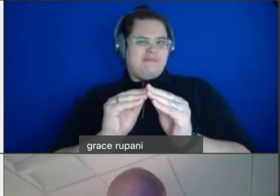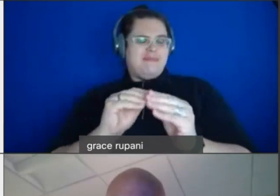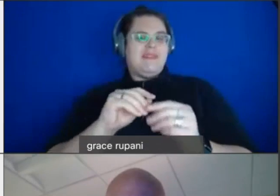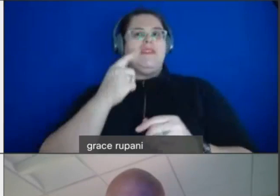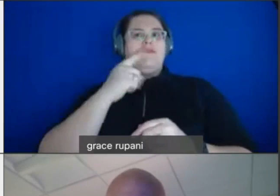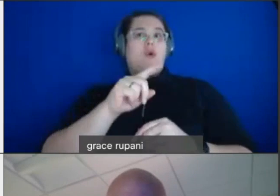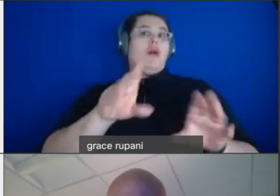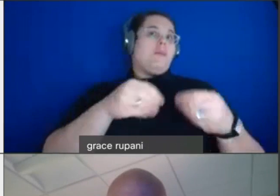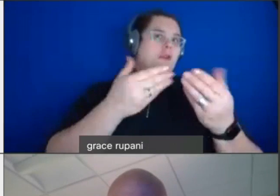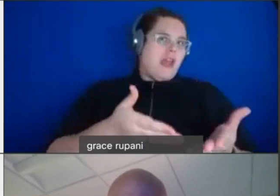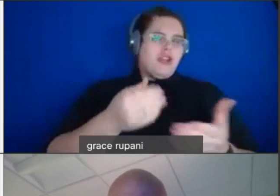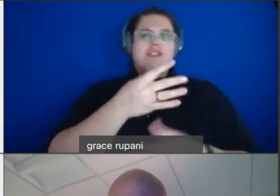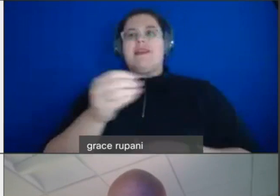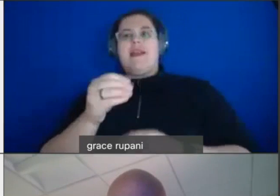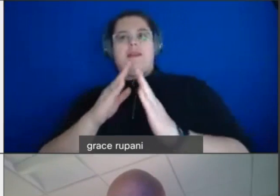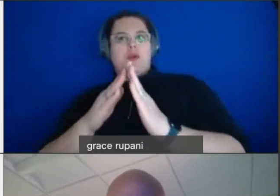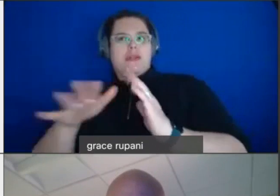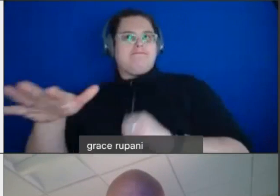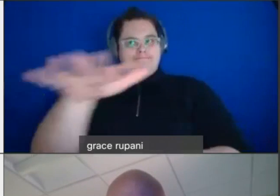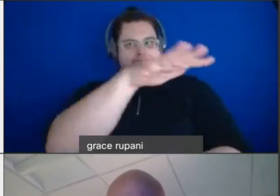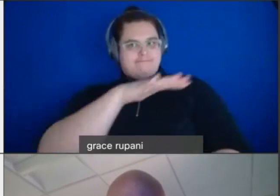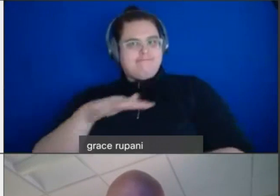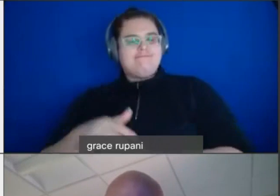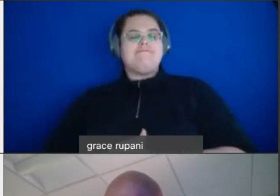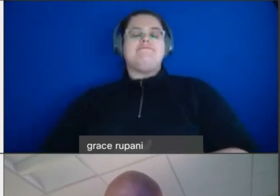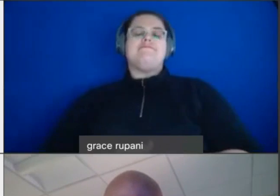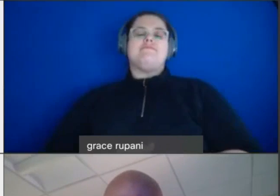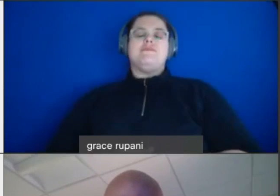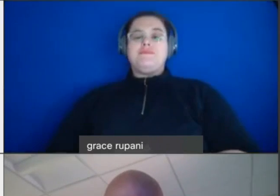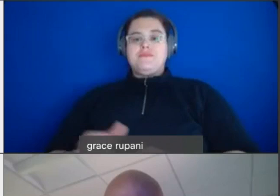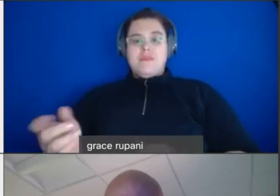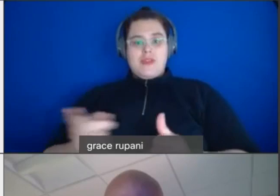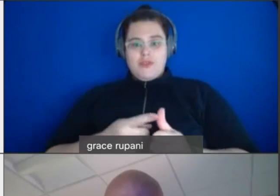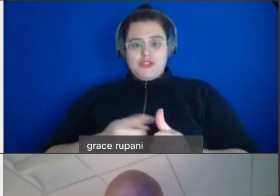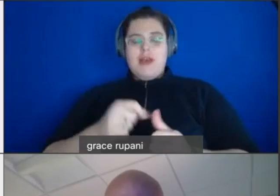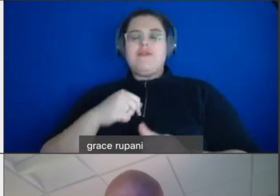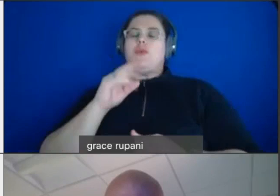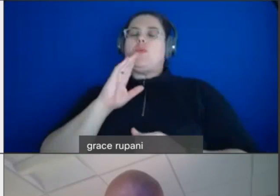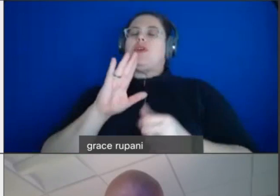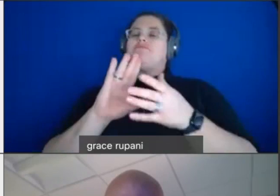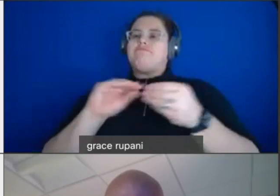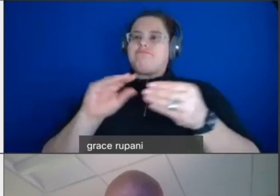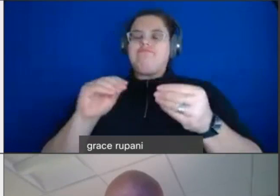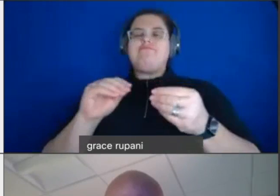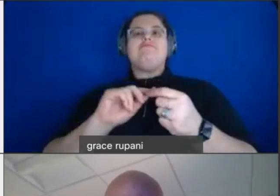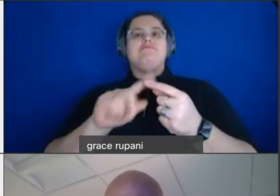you the data that we keep on COVID.